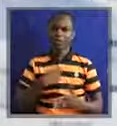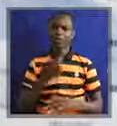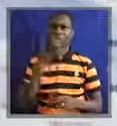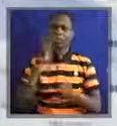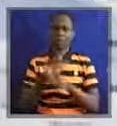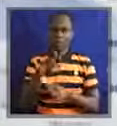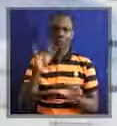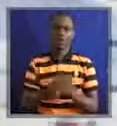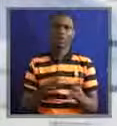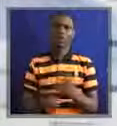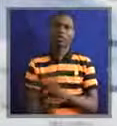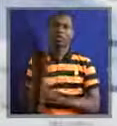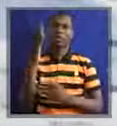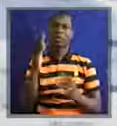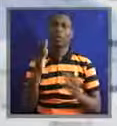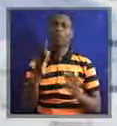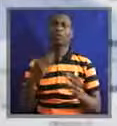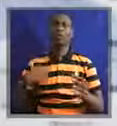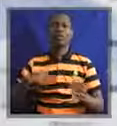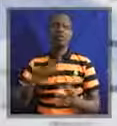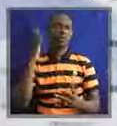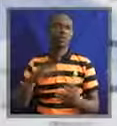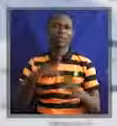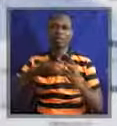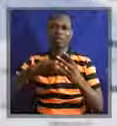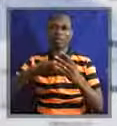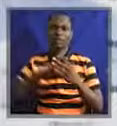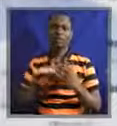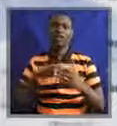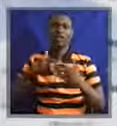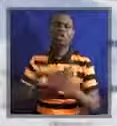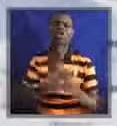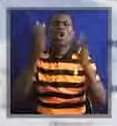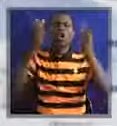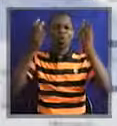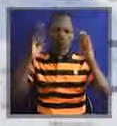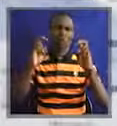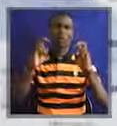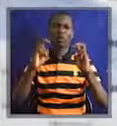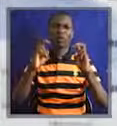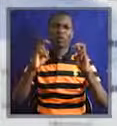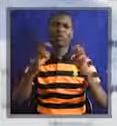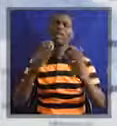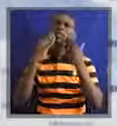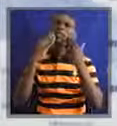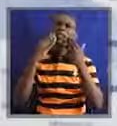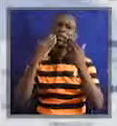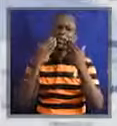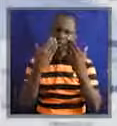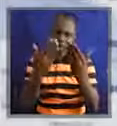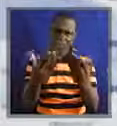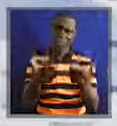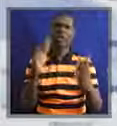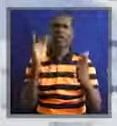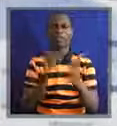ba. Ye best start a new topic all together. Me da wase sir utie the